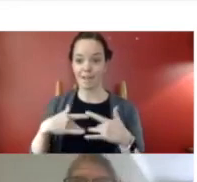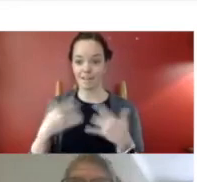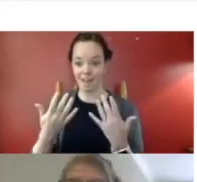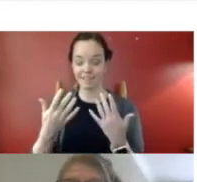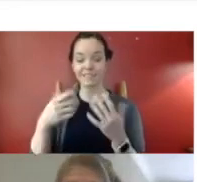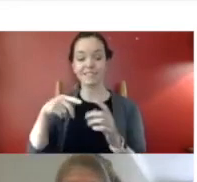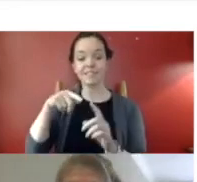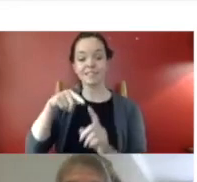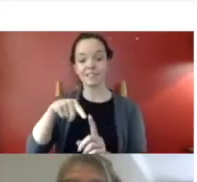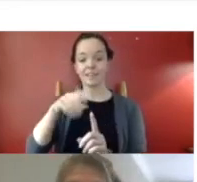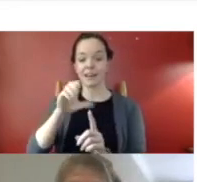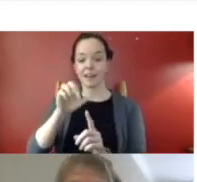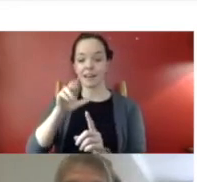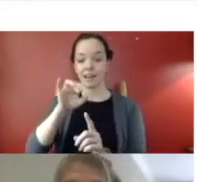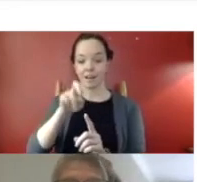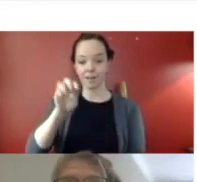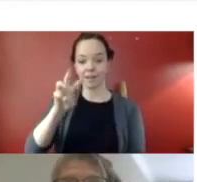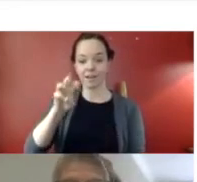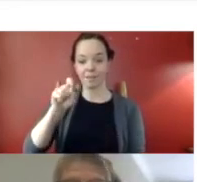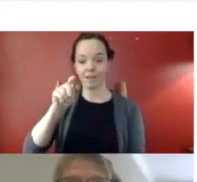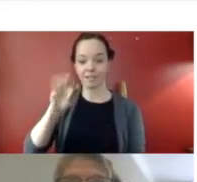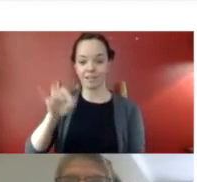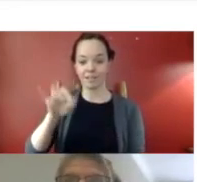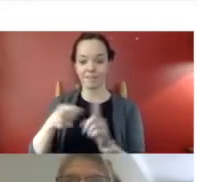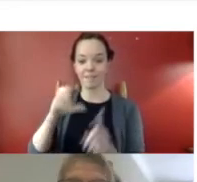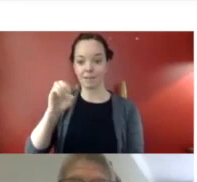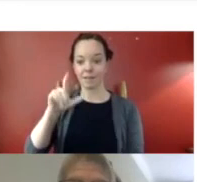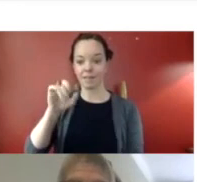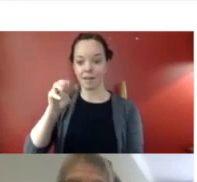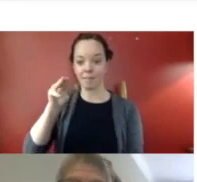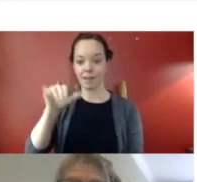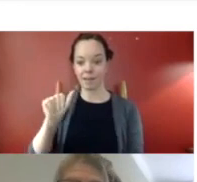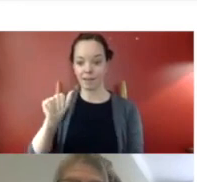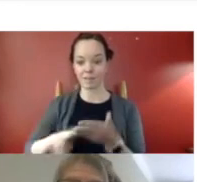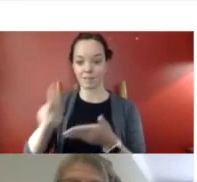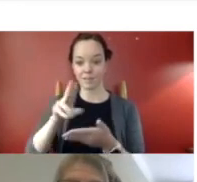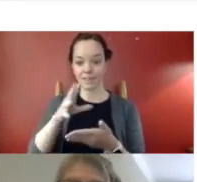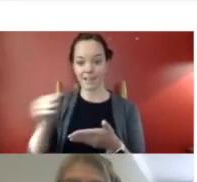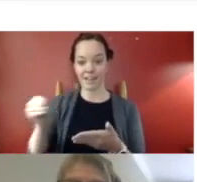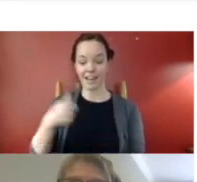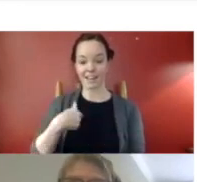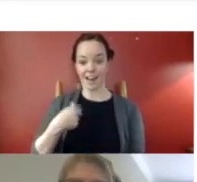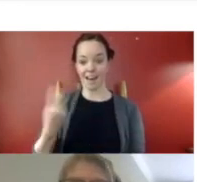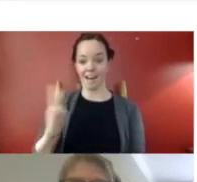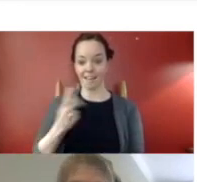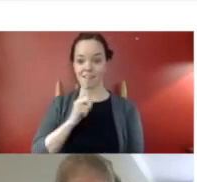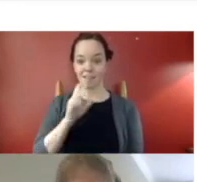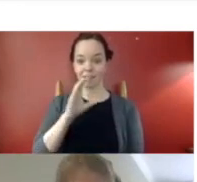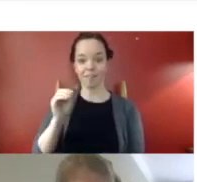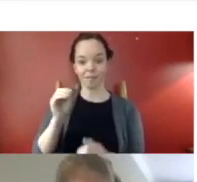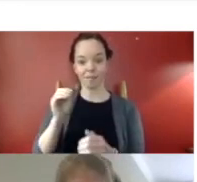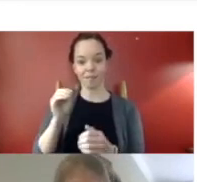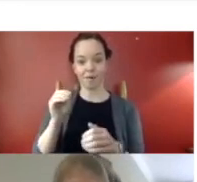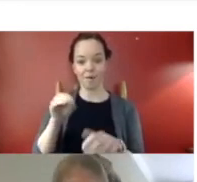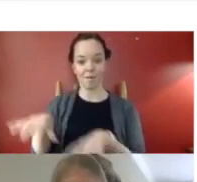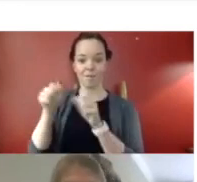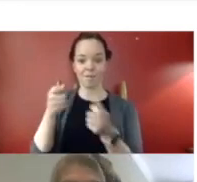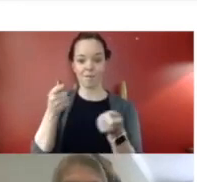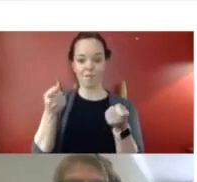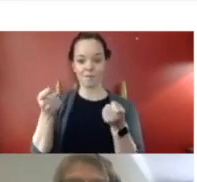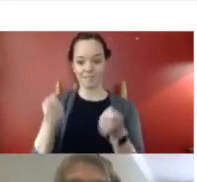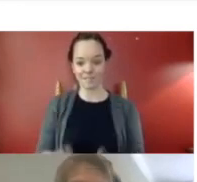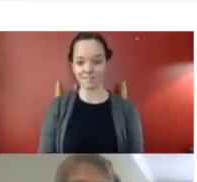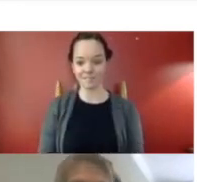Westhoff of Columbia University and I are the co-hosts. After my brief presentation,